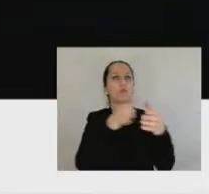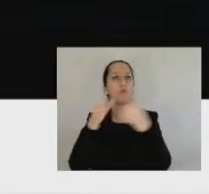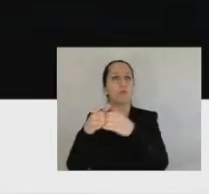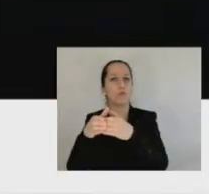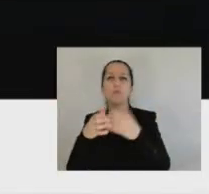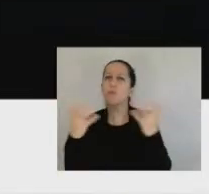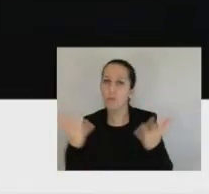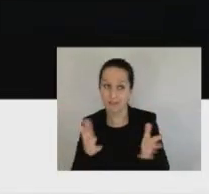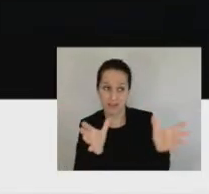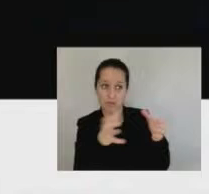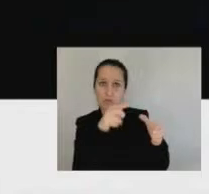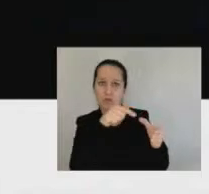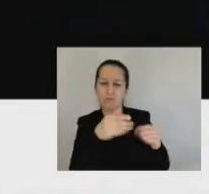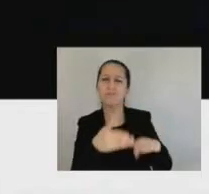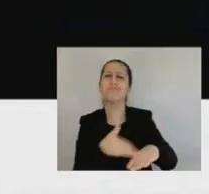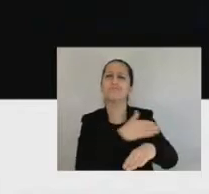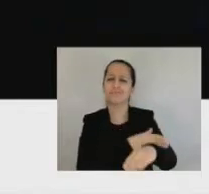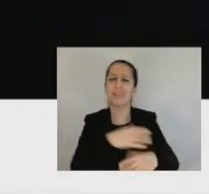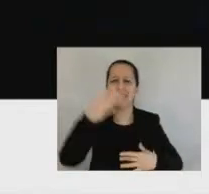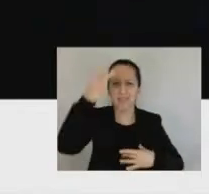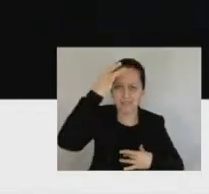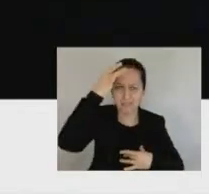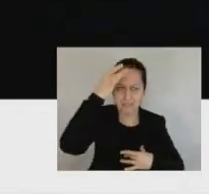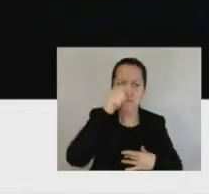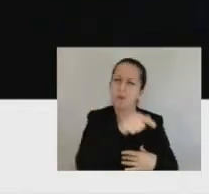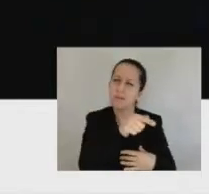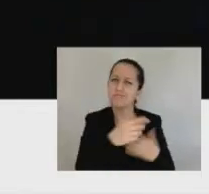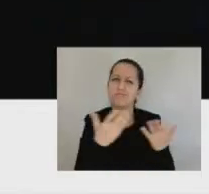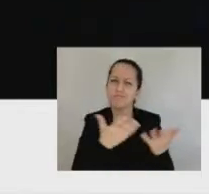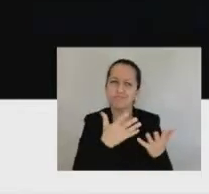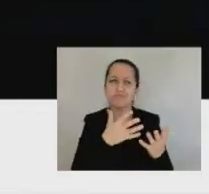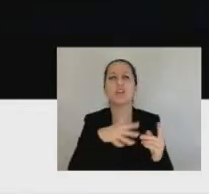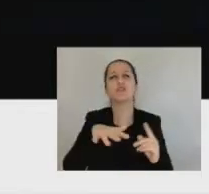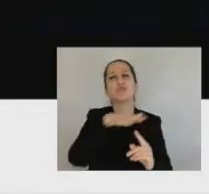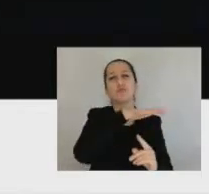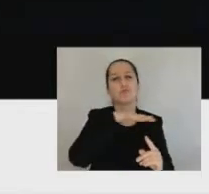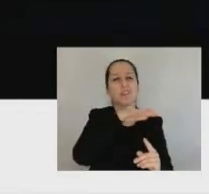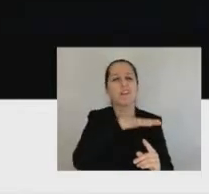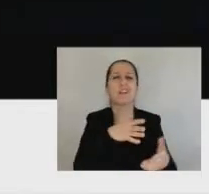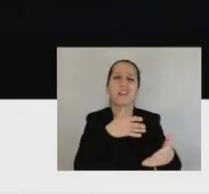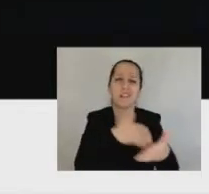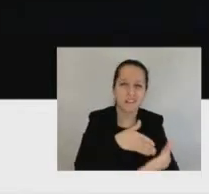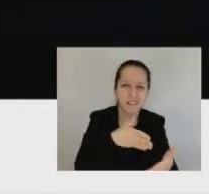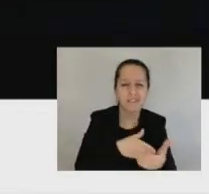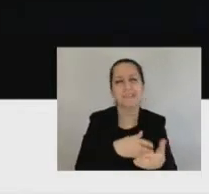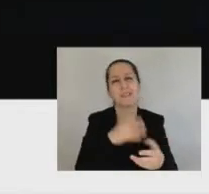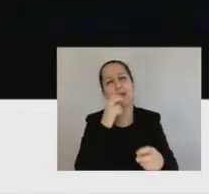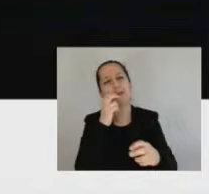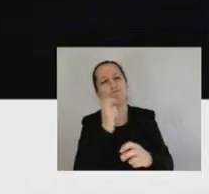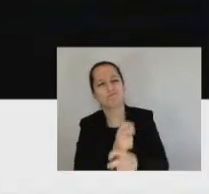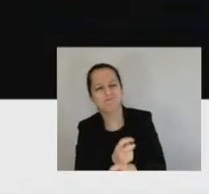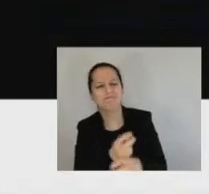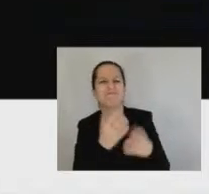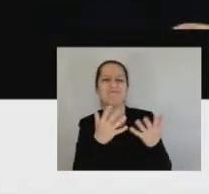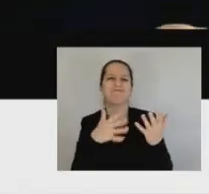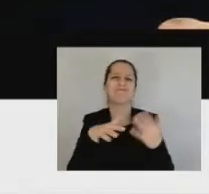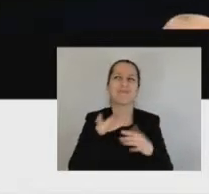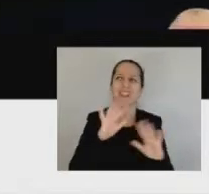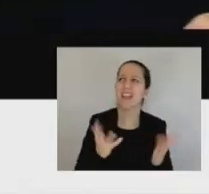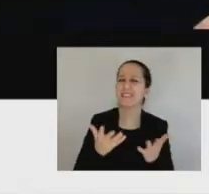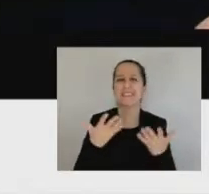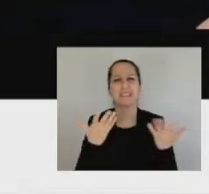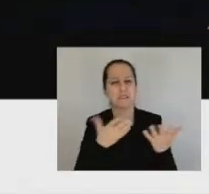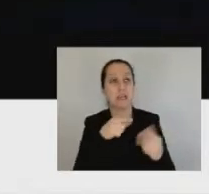there is an early emergence of chronic diseases that have to do with a more untoward social